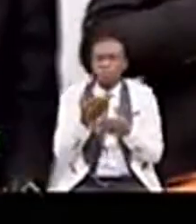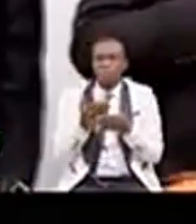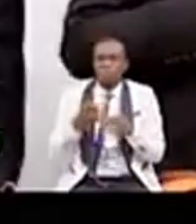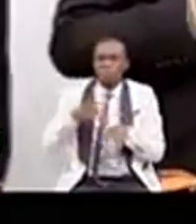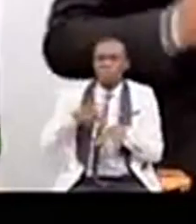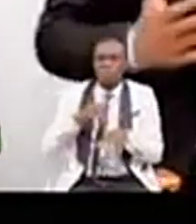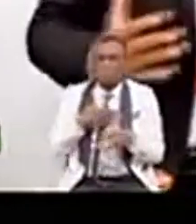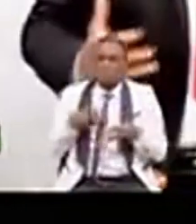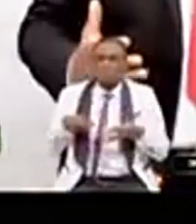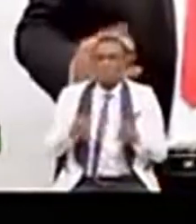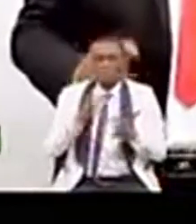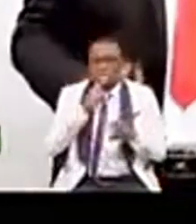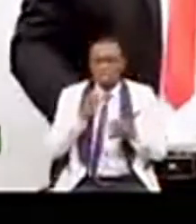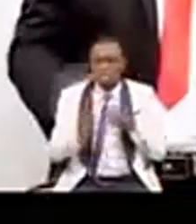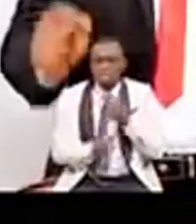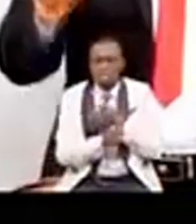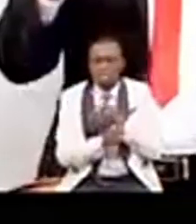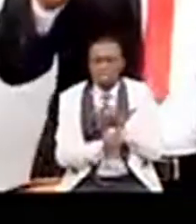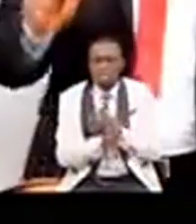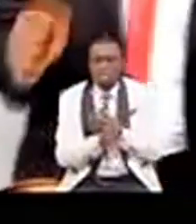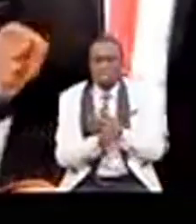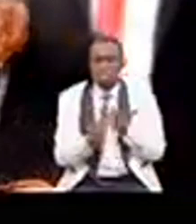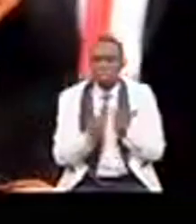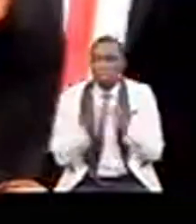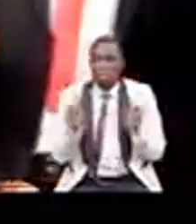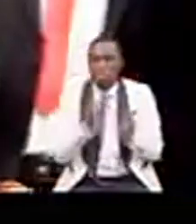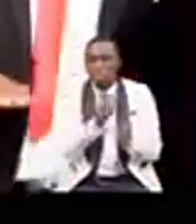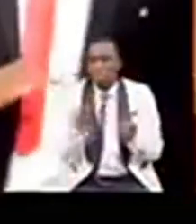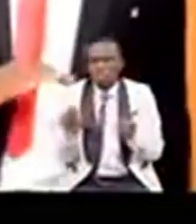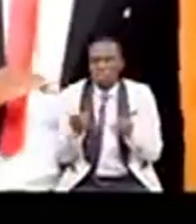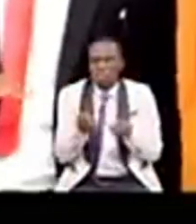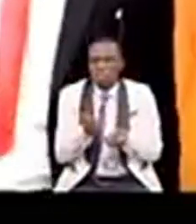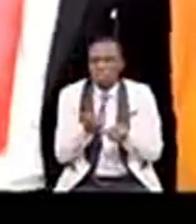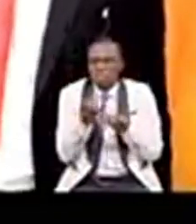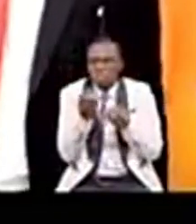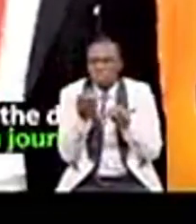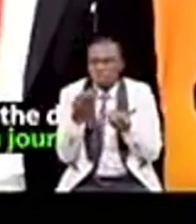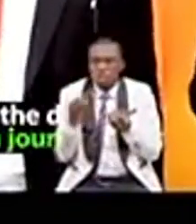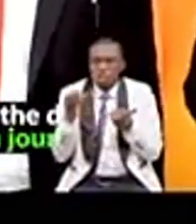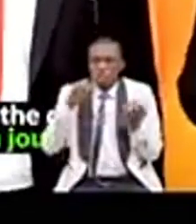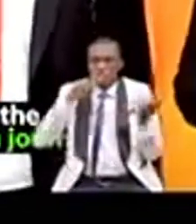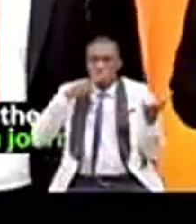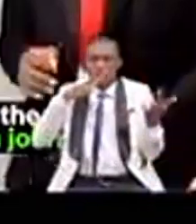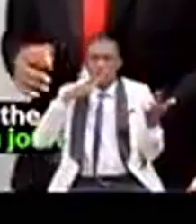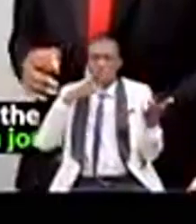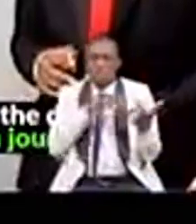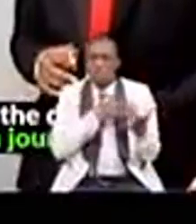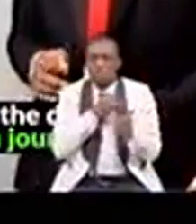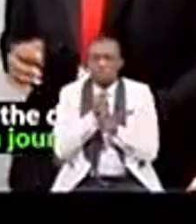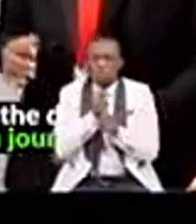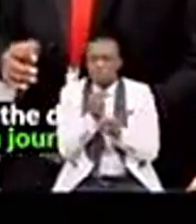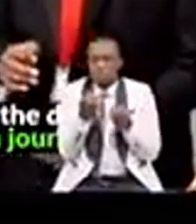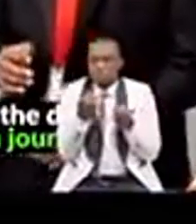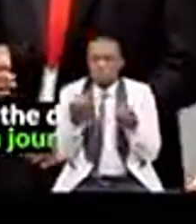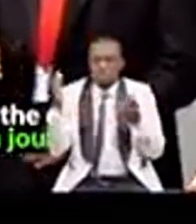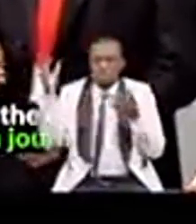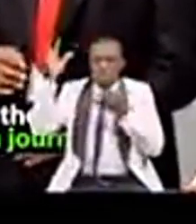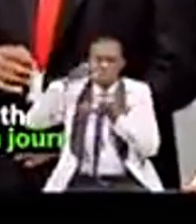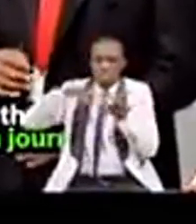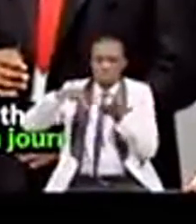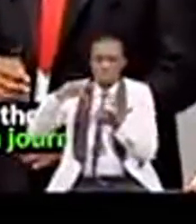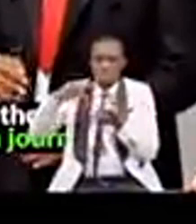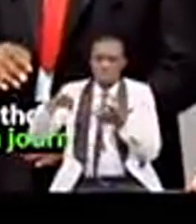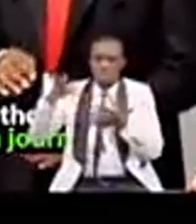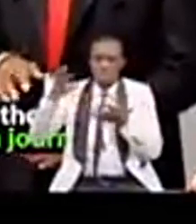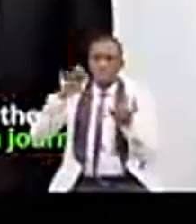Sometimes my way is dread, without a ray of hope, and just a little cloud of doubt